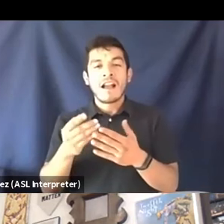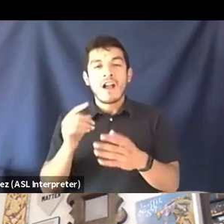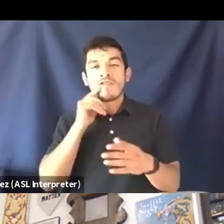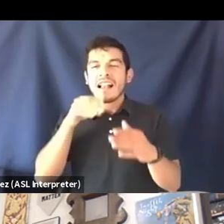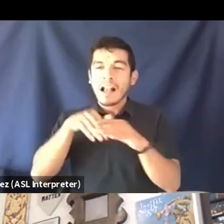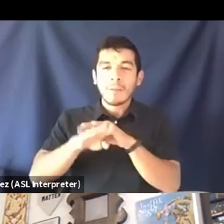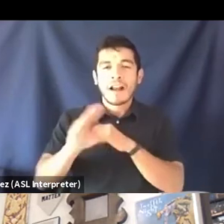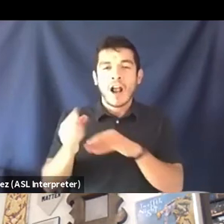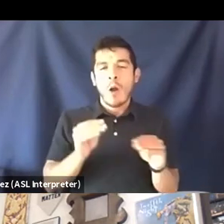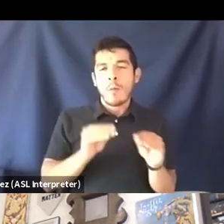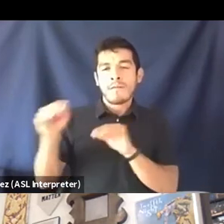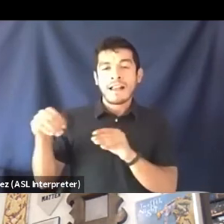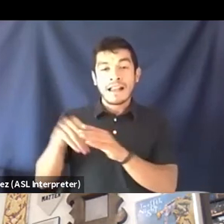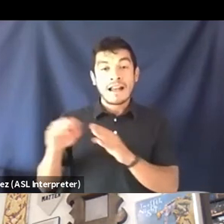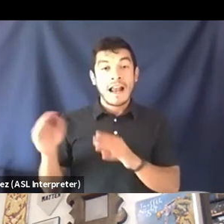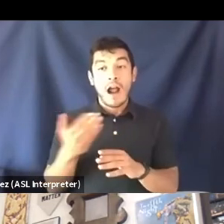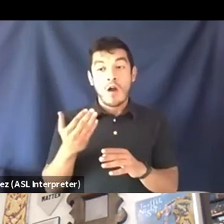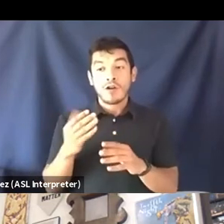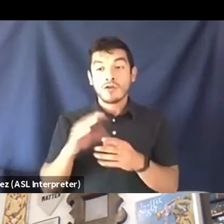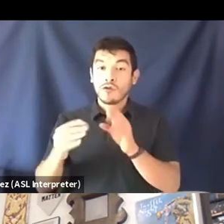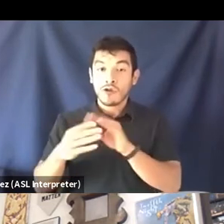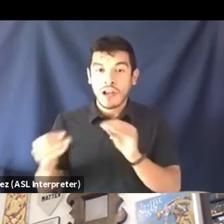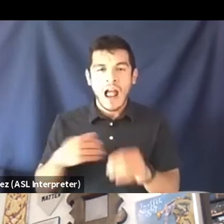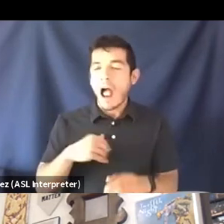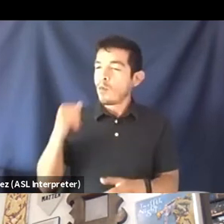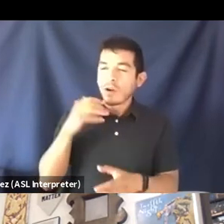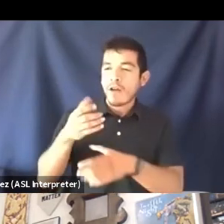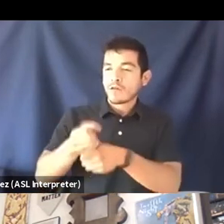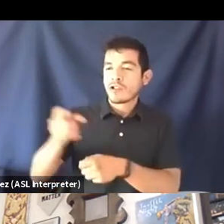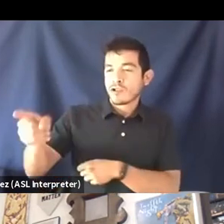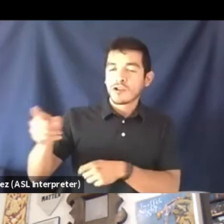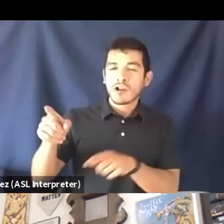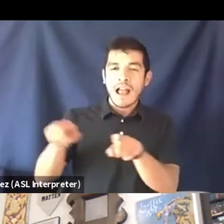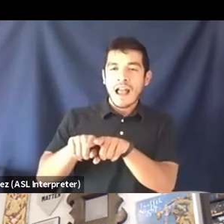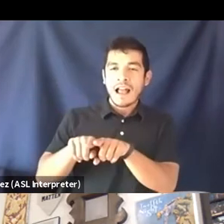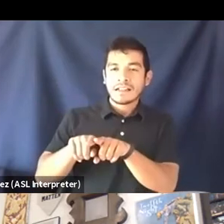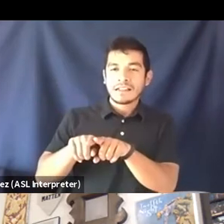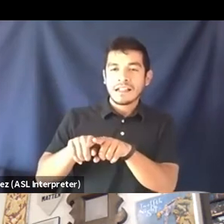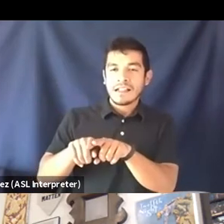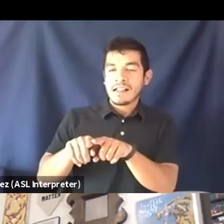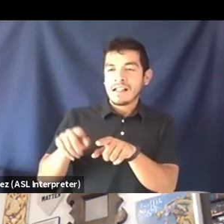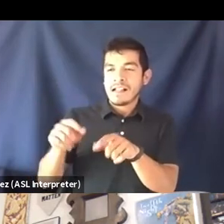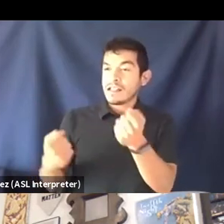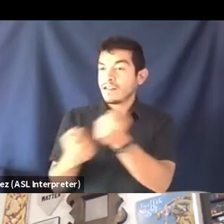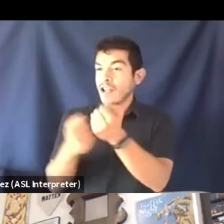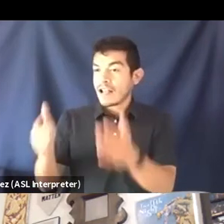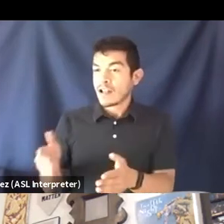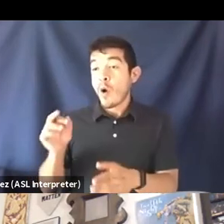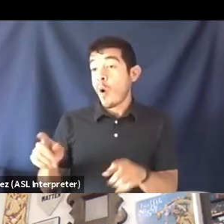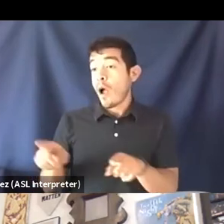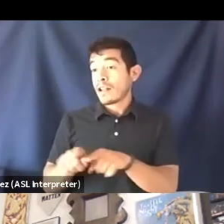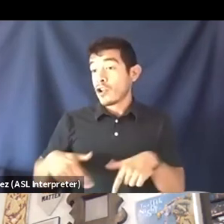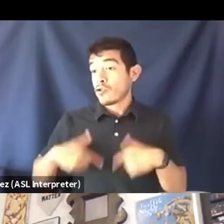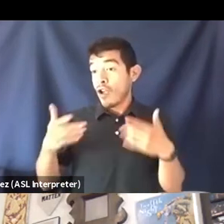wouldn't have trusted her as an activist. And Kelli can speak about this, but I doubt Kelli would have trusted her as a survivor of